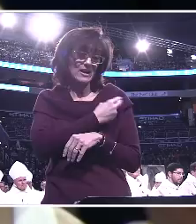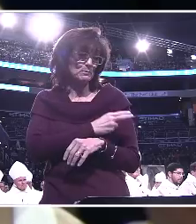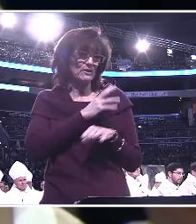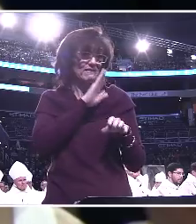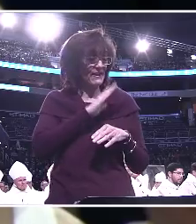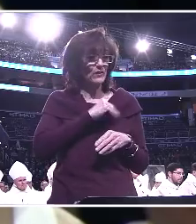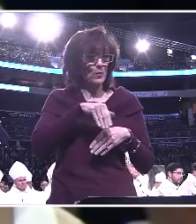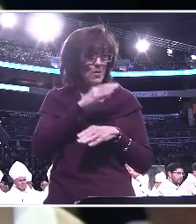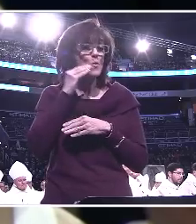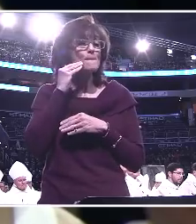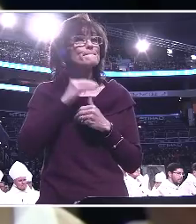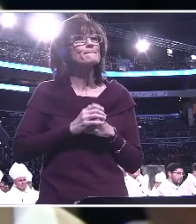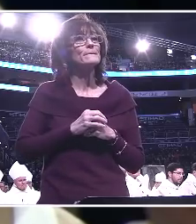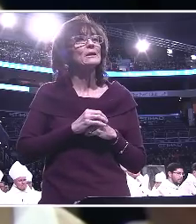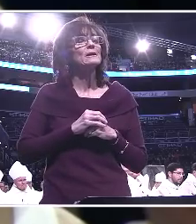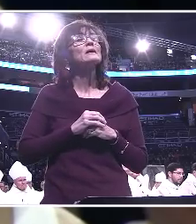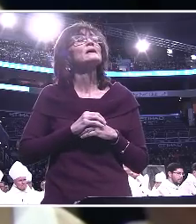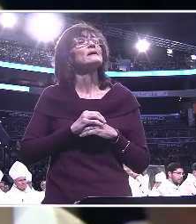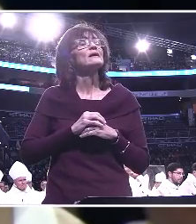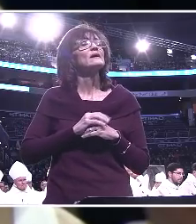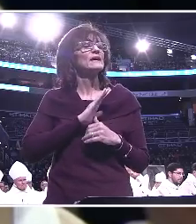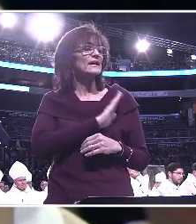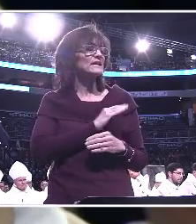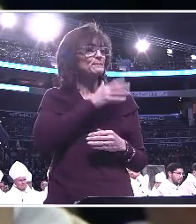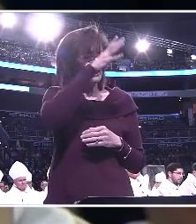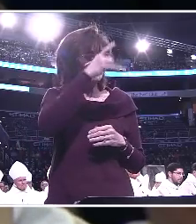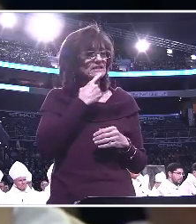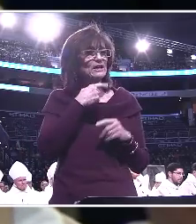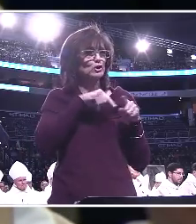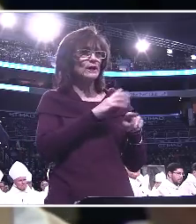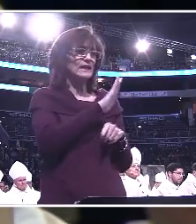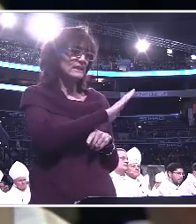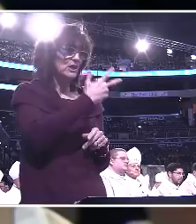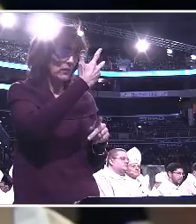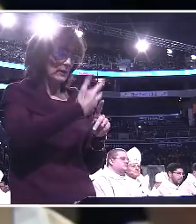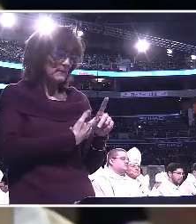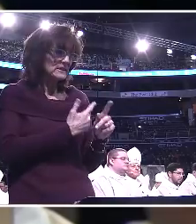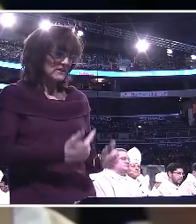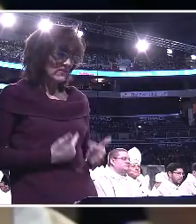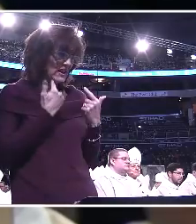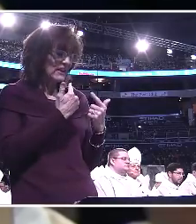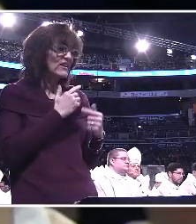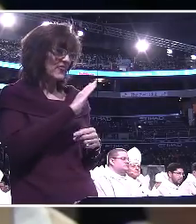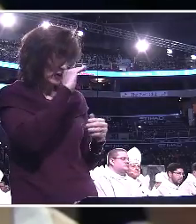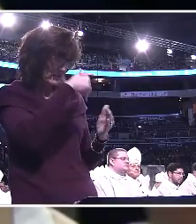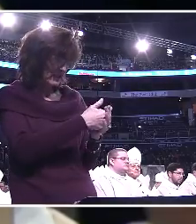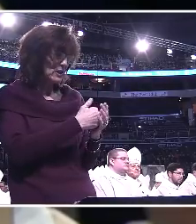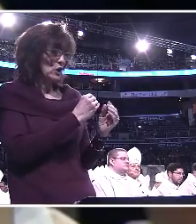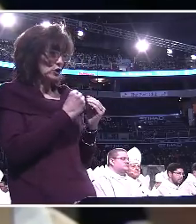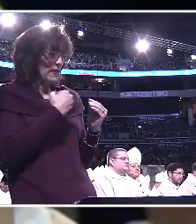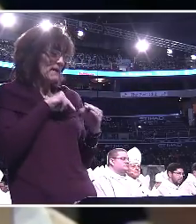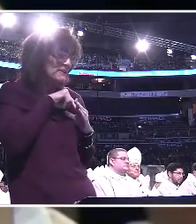he never got to go home. His parents said that in his 3 months of life, their son taught them the depths